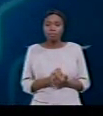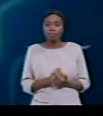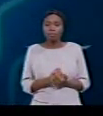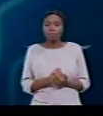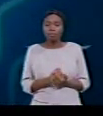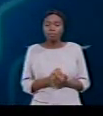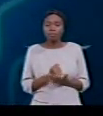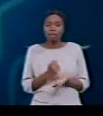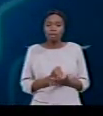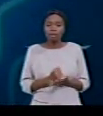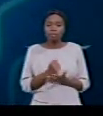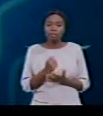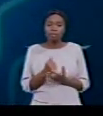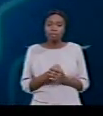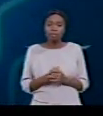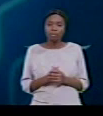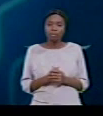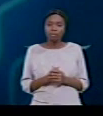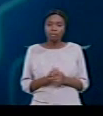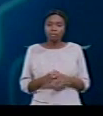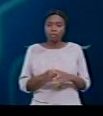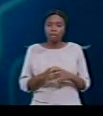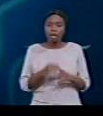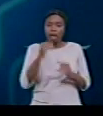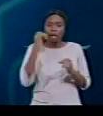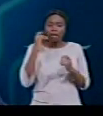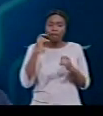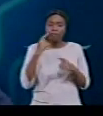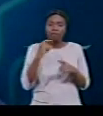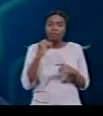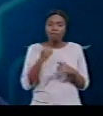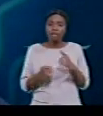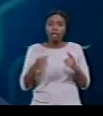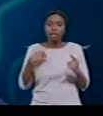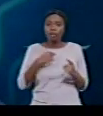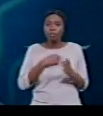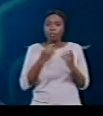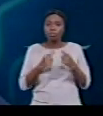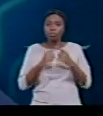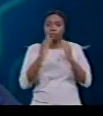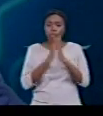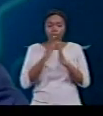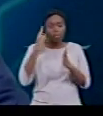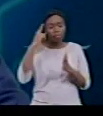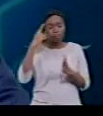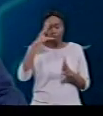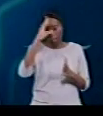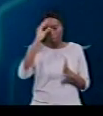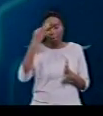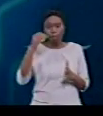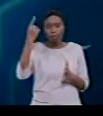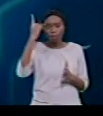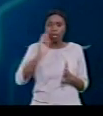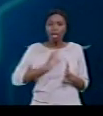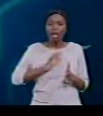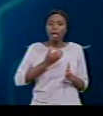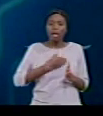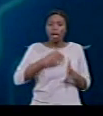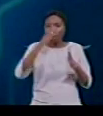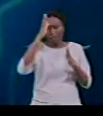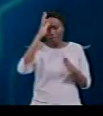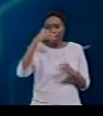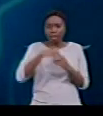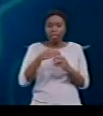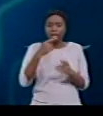Amen. Finally, we are going to pray for the man of God, our Father in the